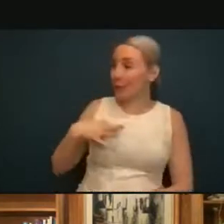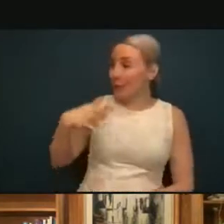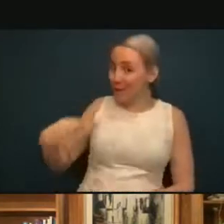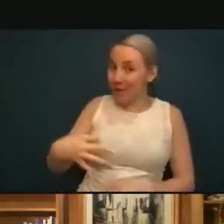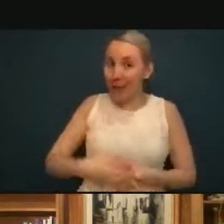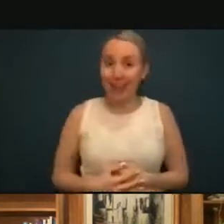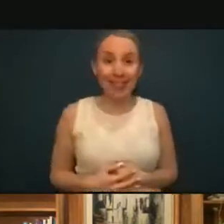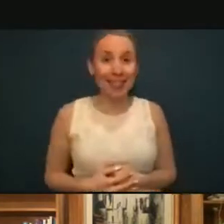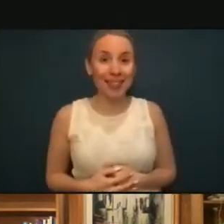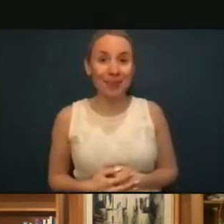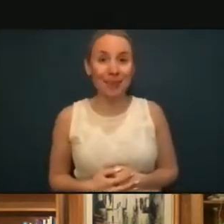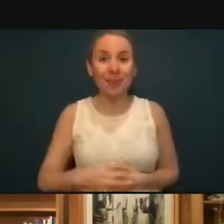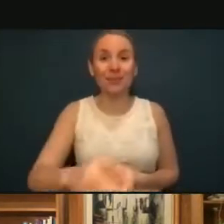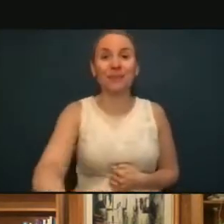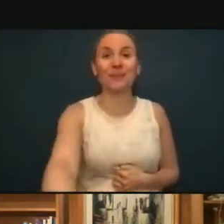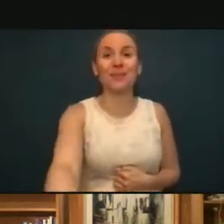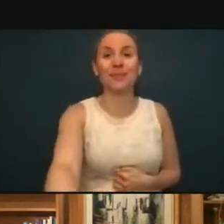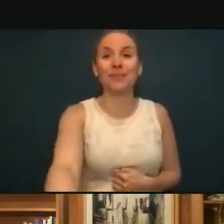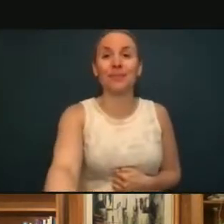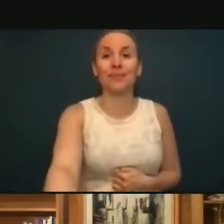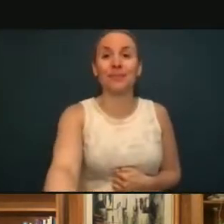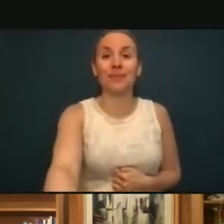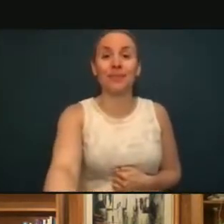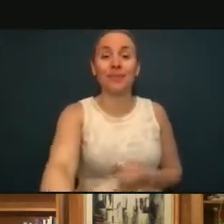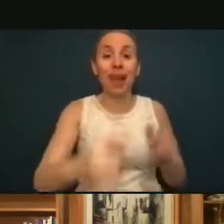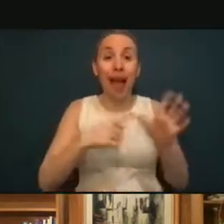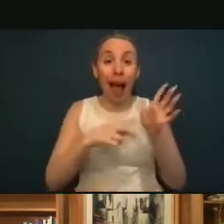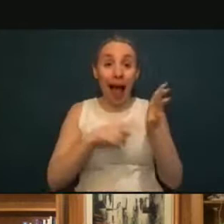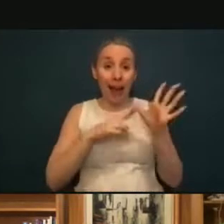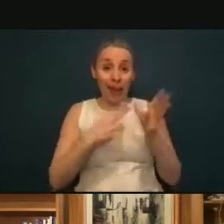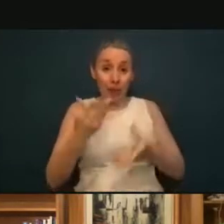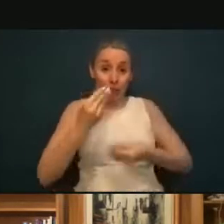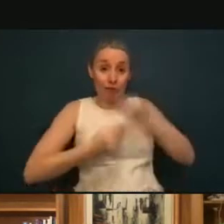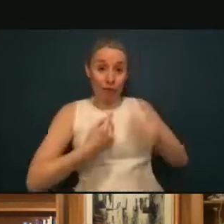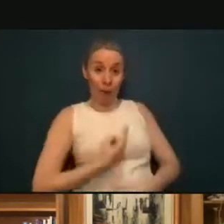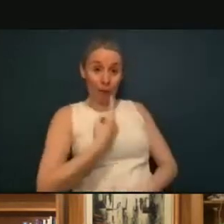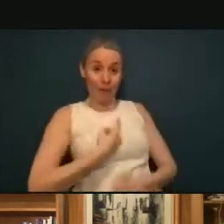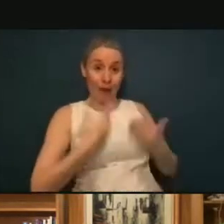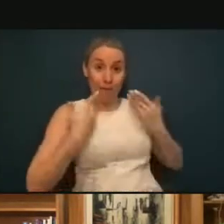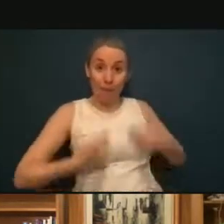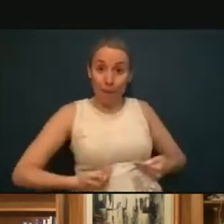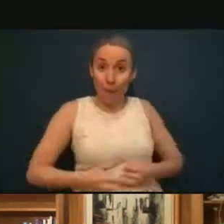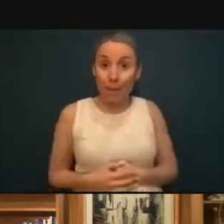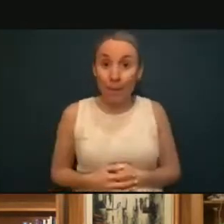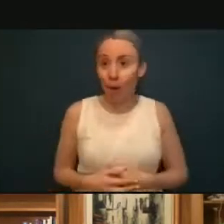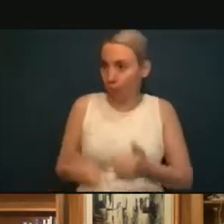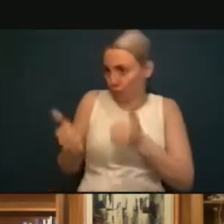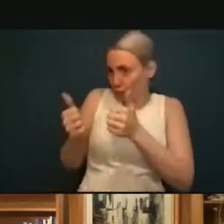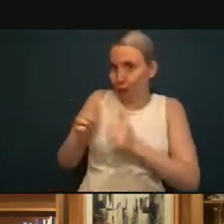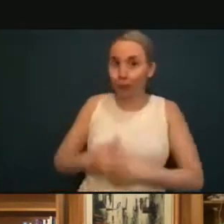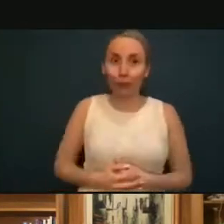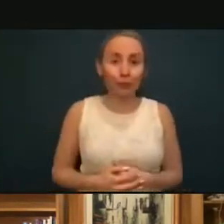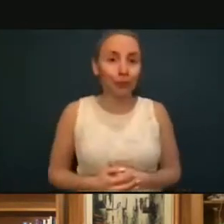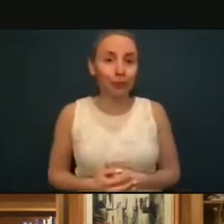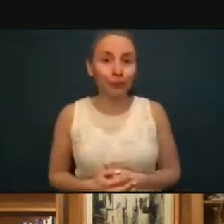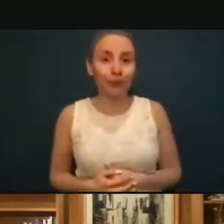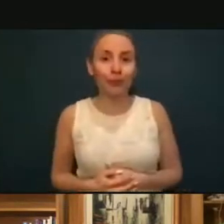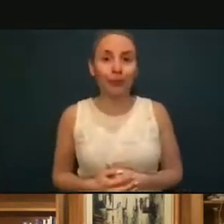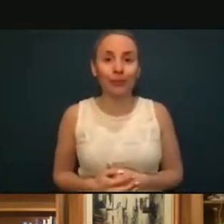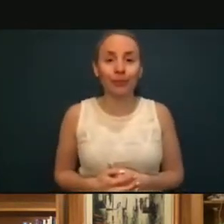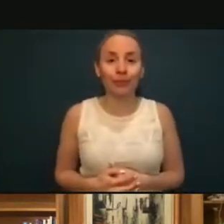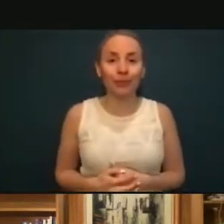And Alan, could you give a little bit of a description of yourself? Of course. Now I am with